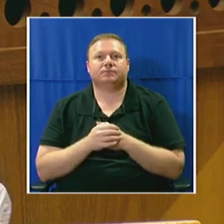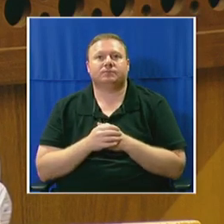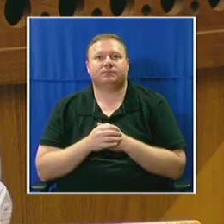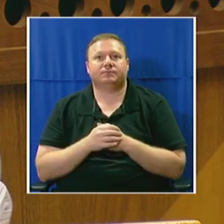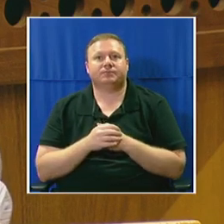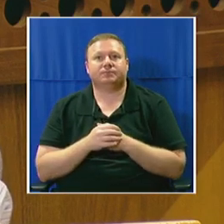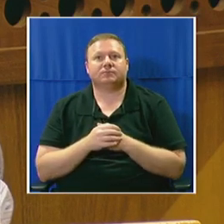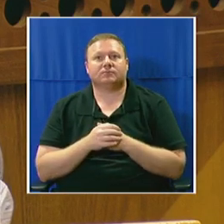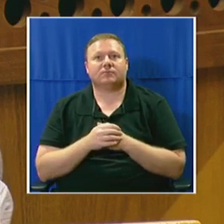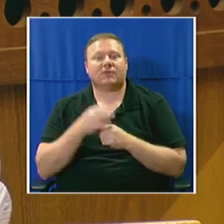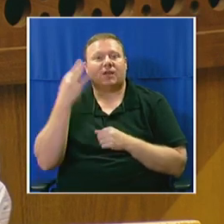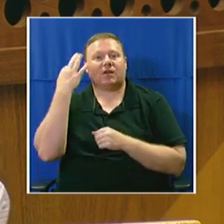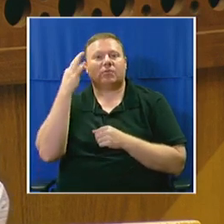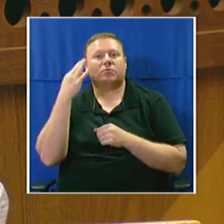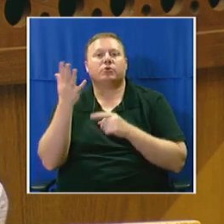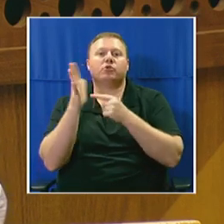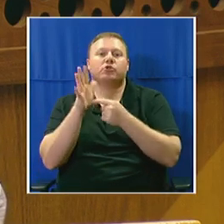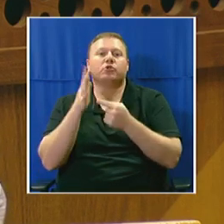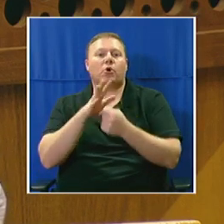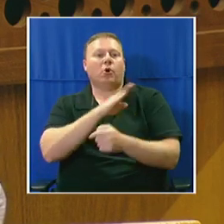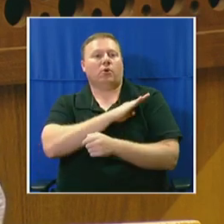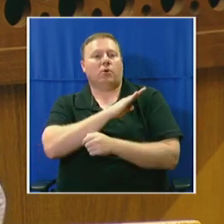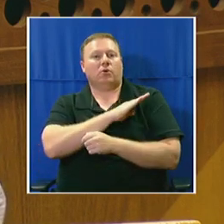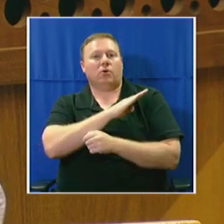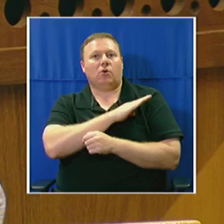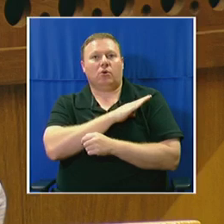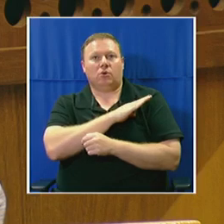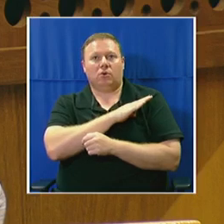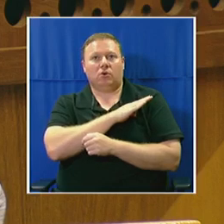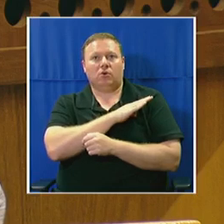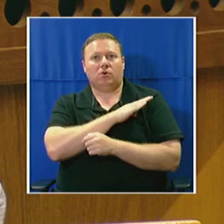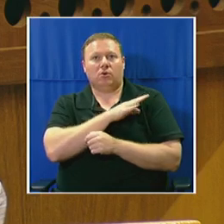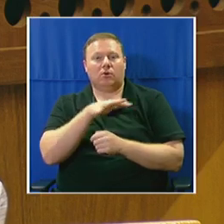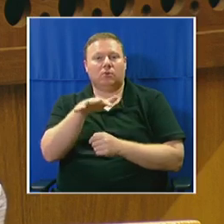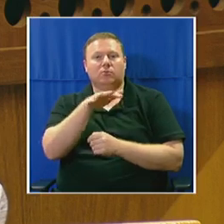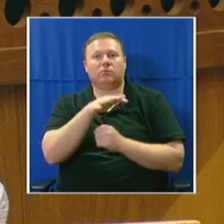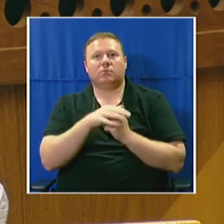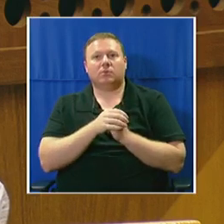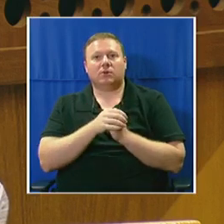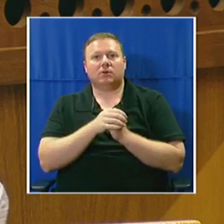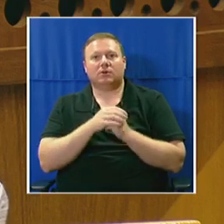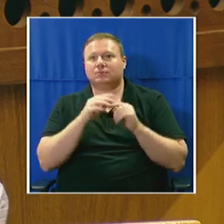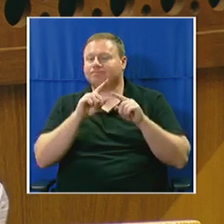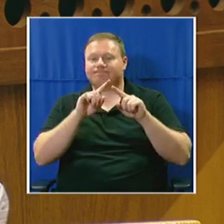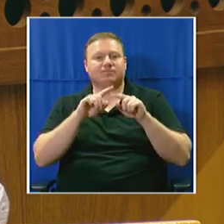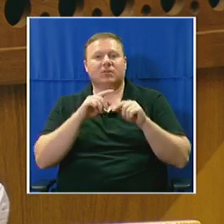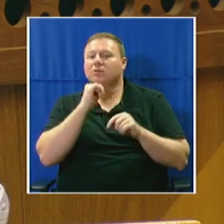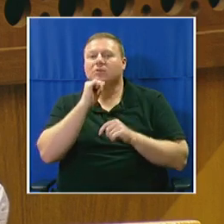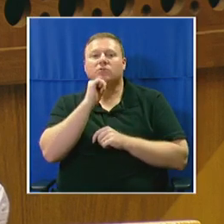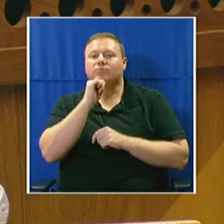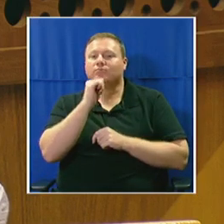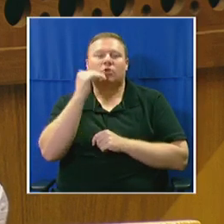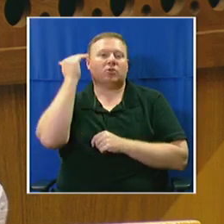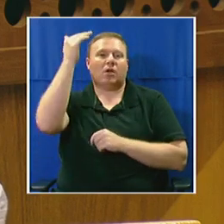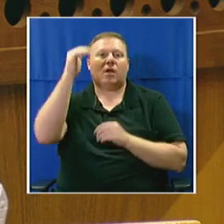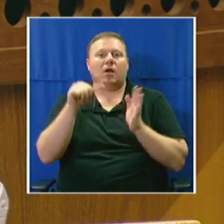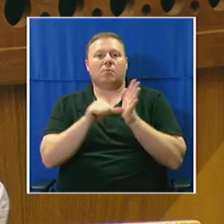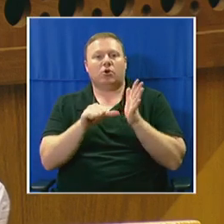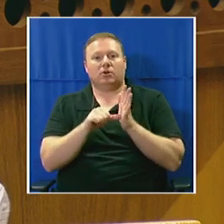budget with immediate effect this government however couldn't get the economy to grow at up to 3 to